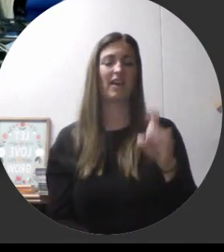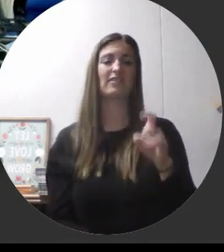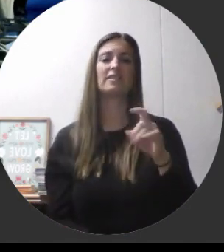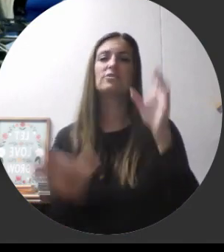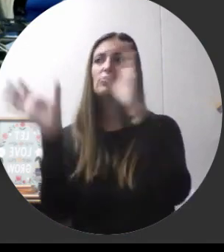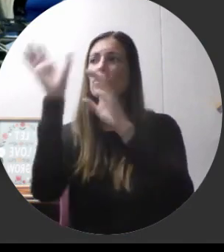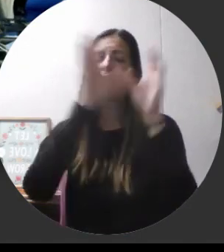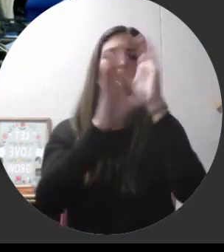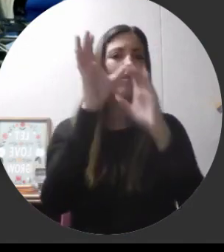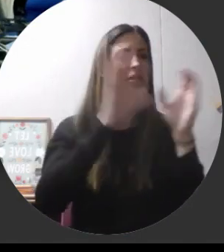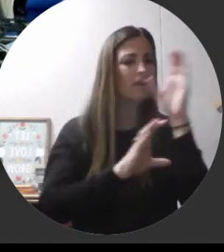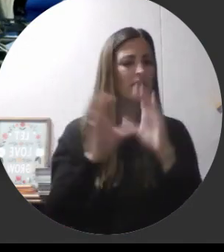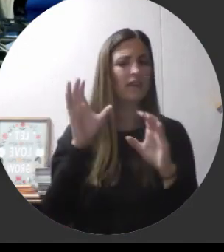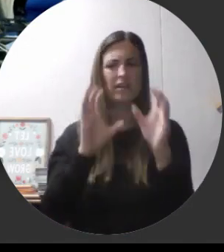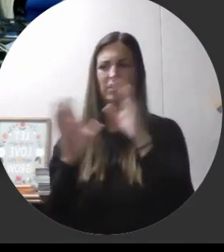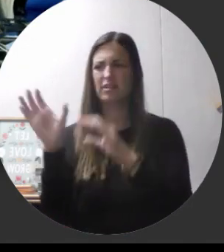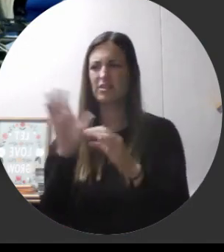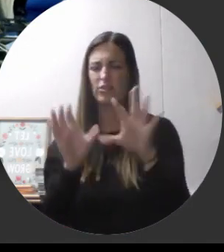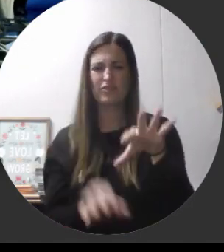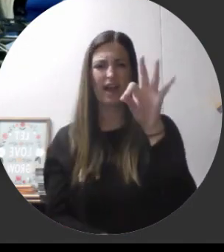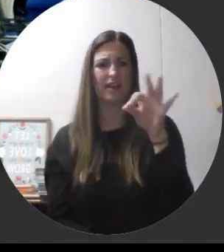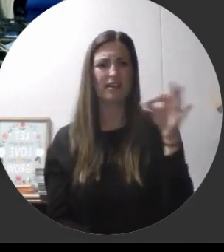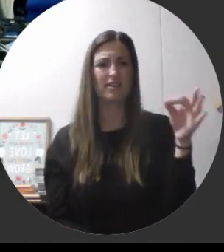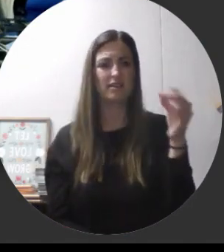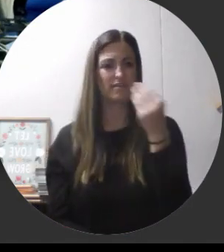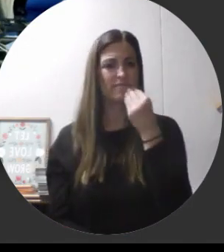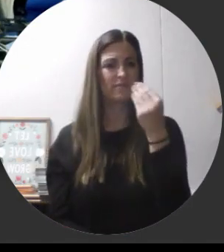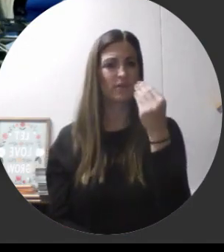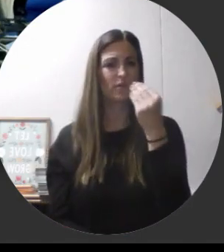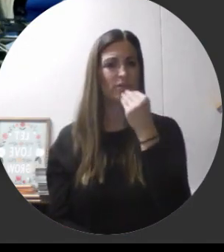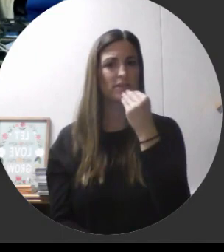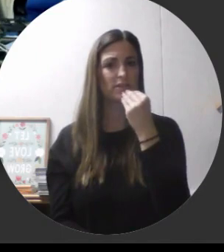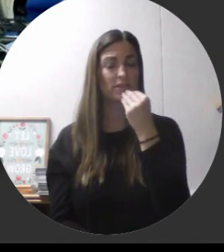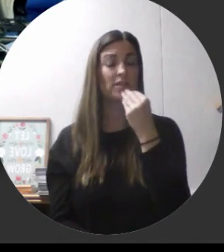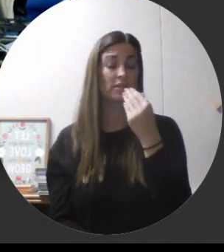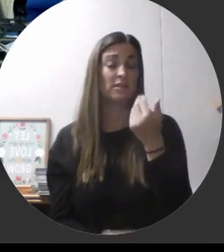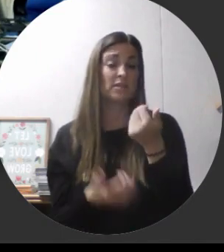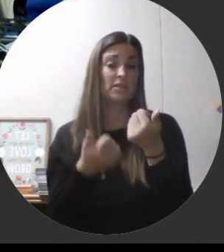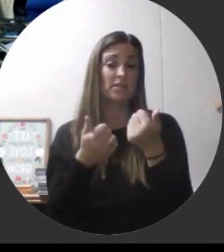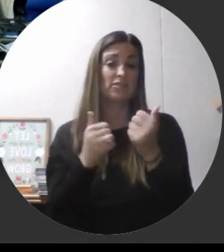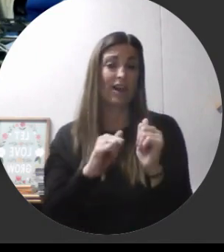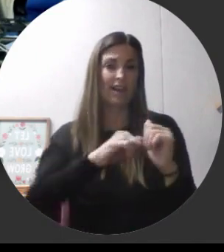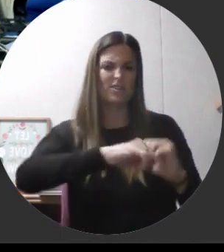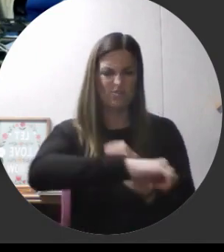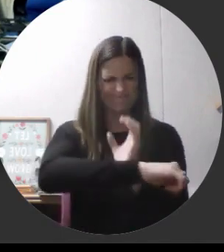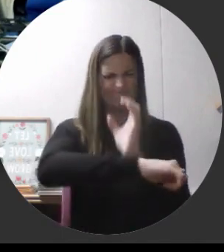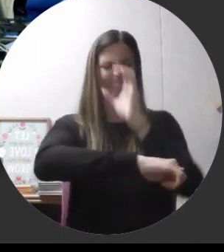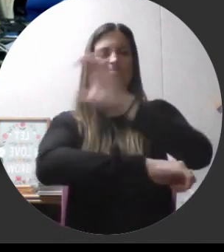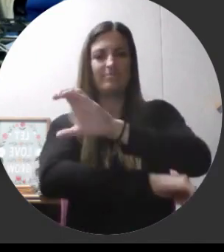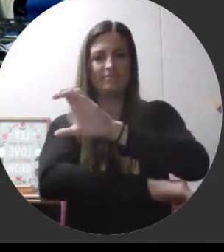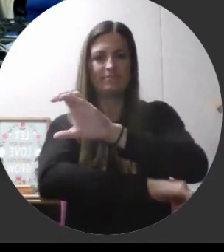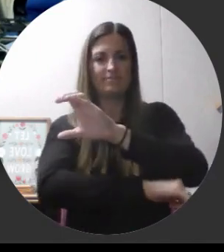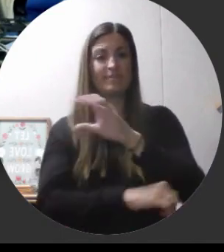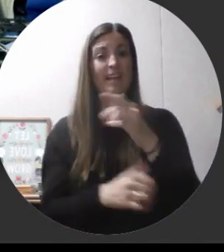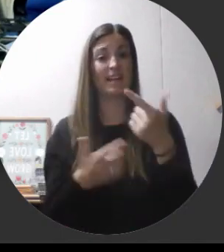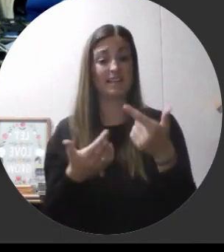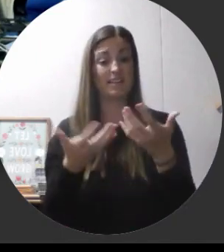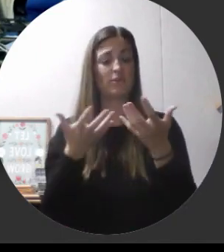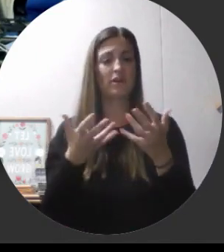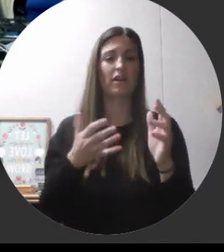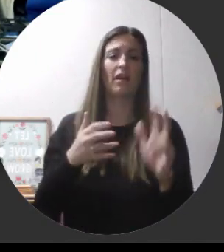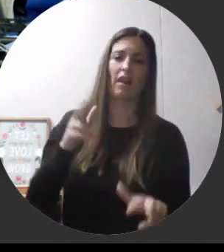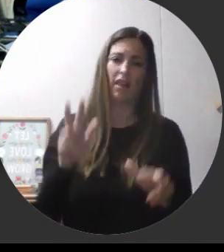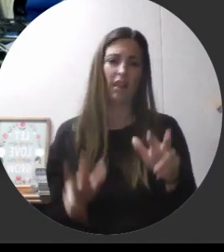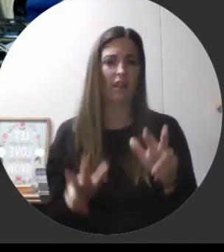instead of waiting for it to be brought to him. And for the first time, he actually tried to get out of the goldfish pond. After a great deal of clumsy effort,